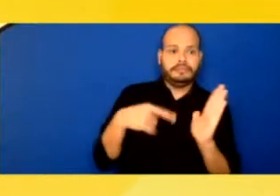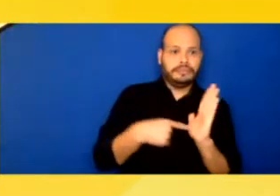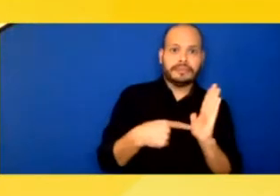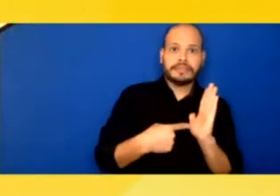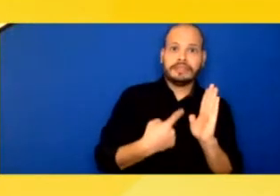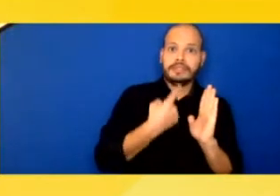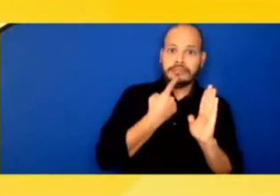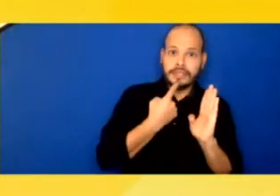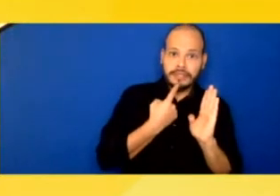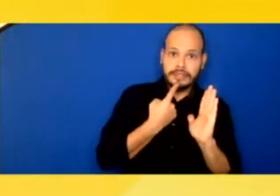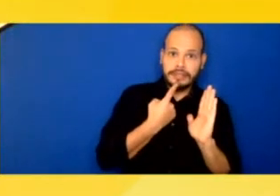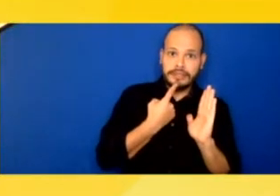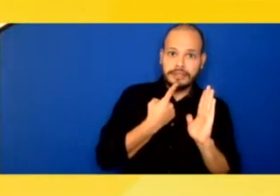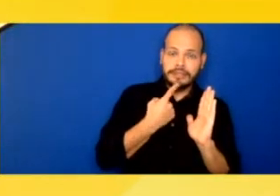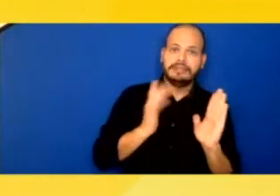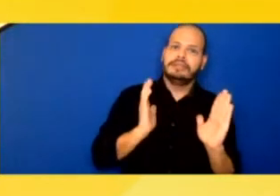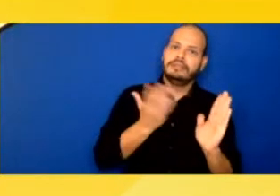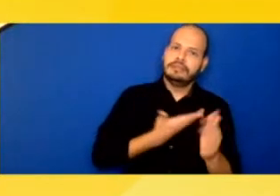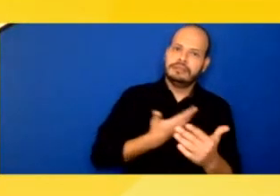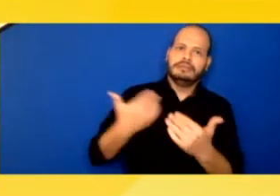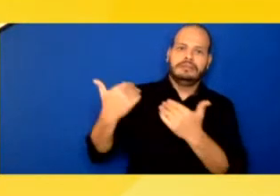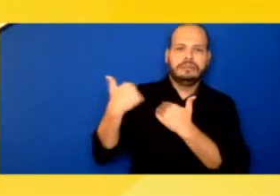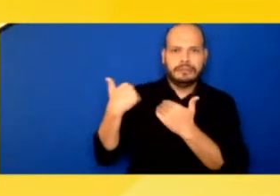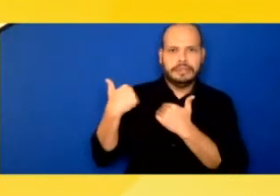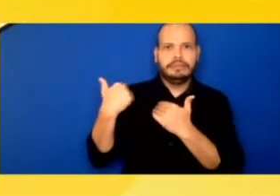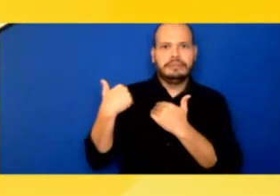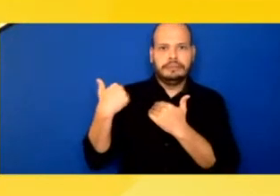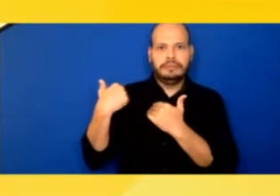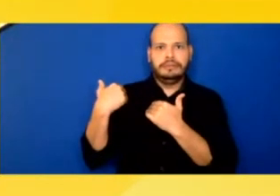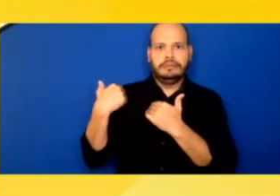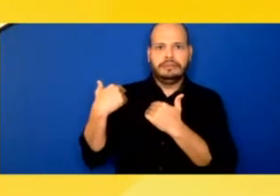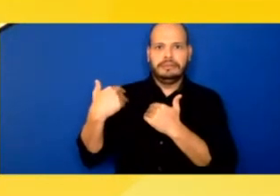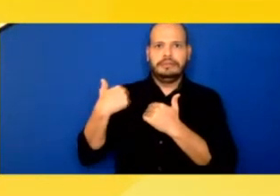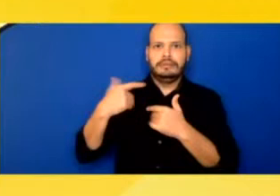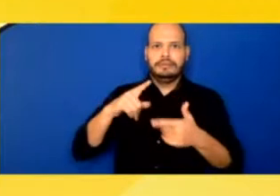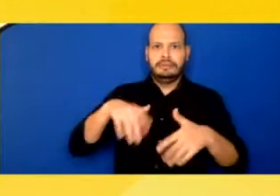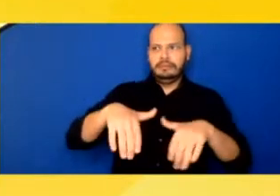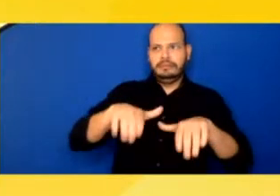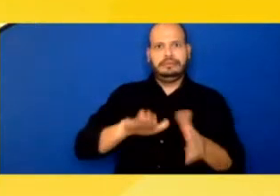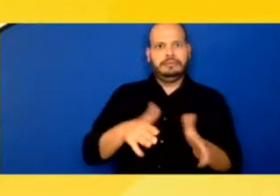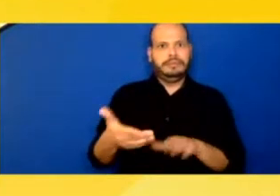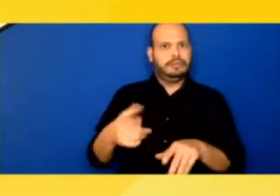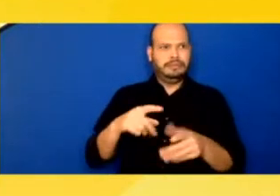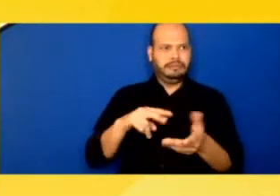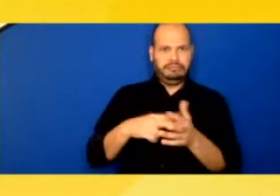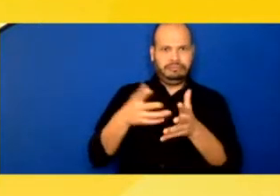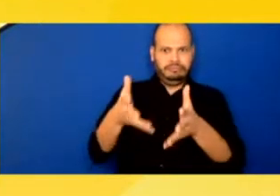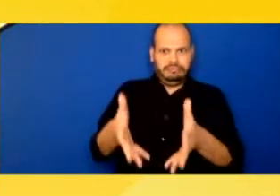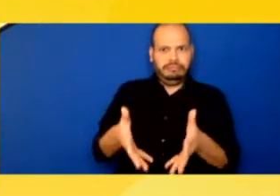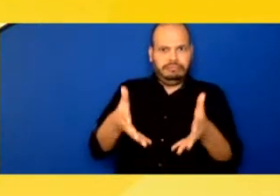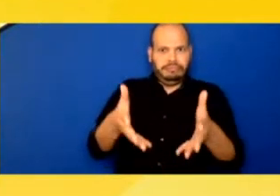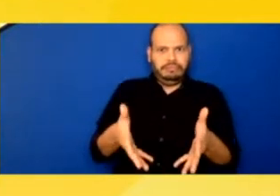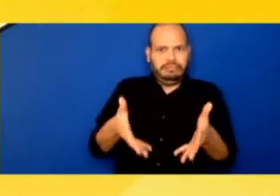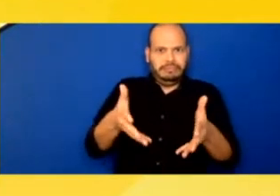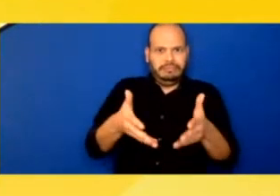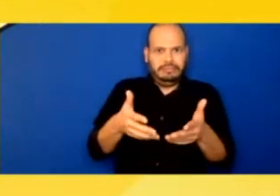gone in this generation. And it is in the Psalms. And it's Psalm 78, I believe, if I'm not mistaken. I know it's,